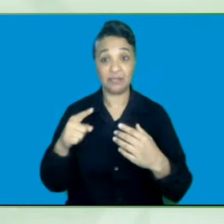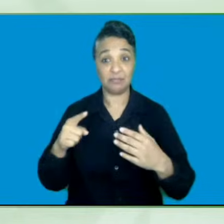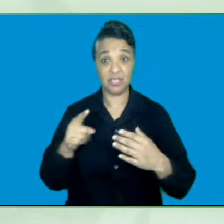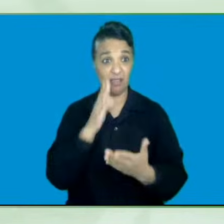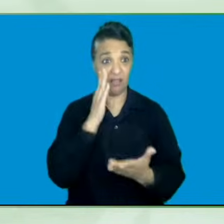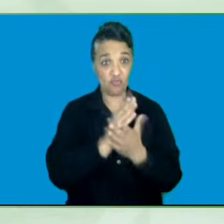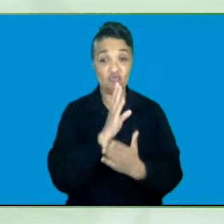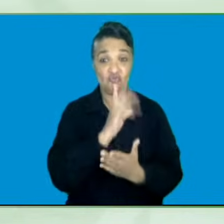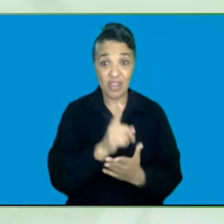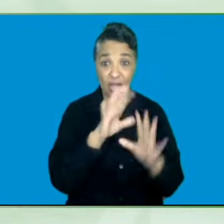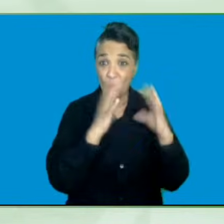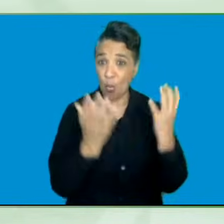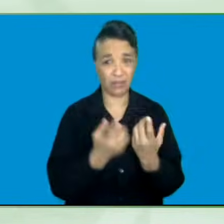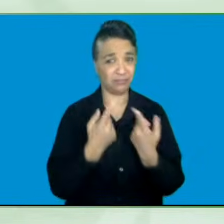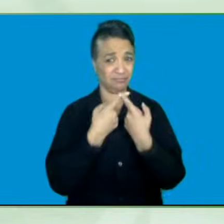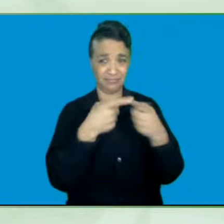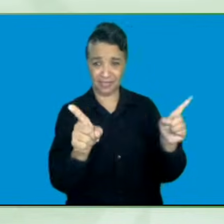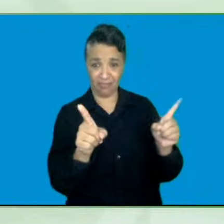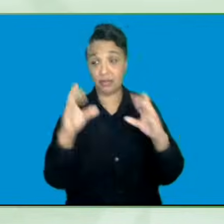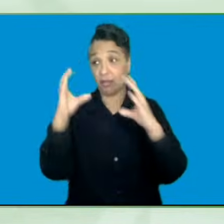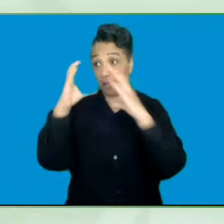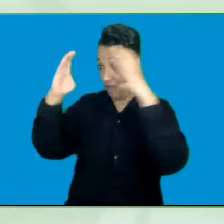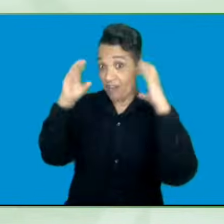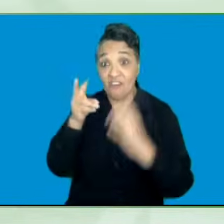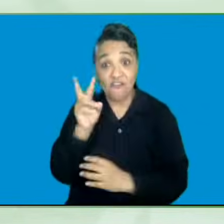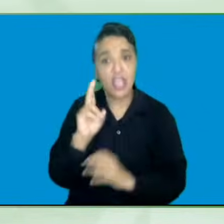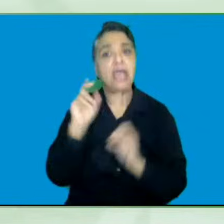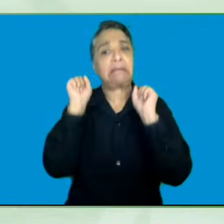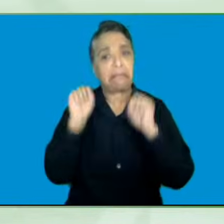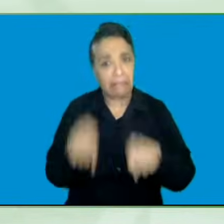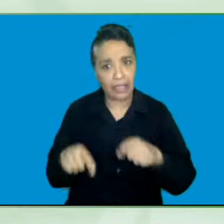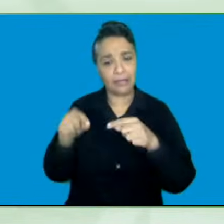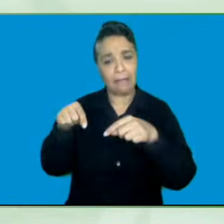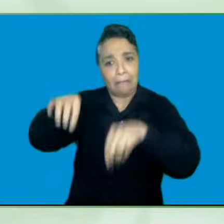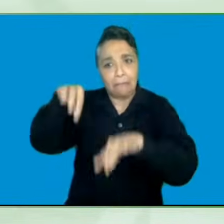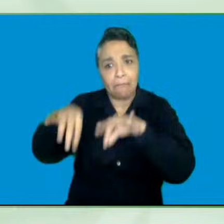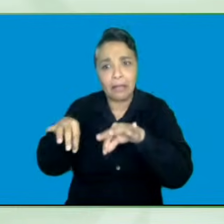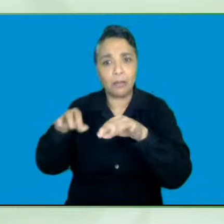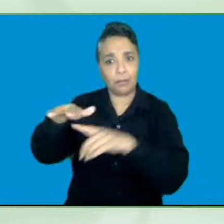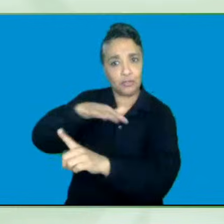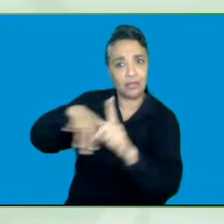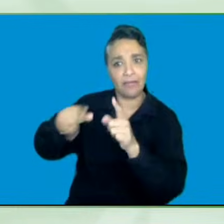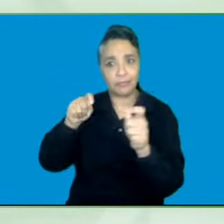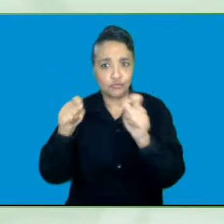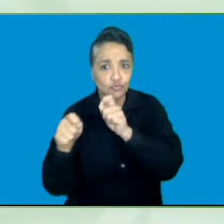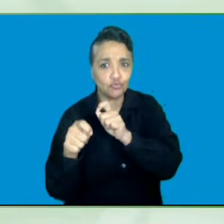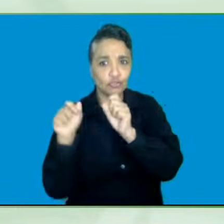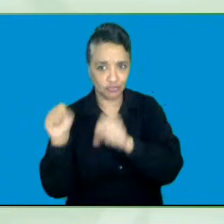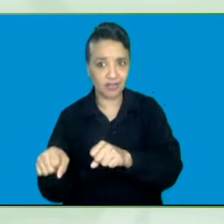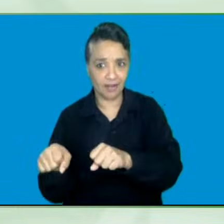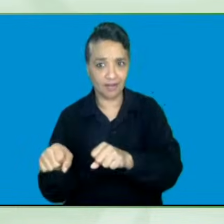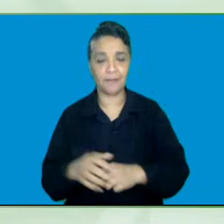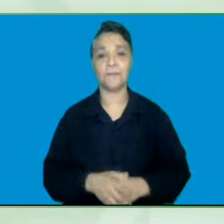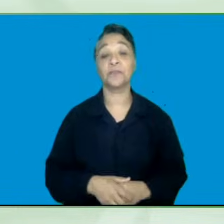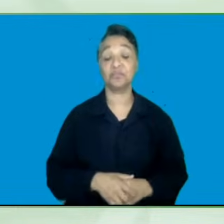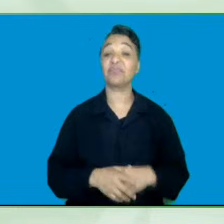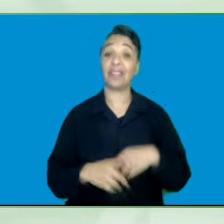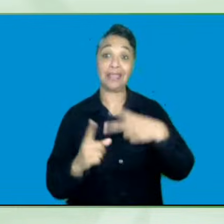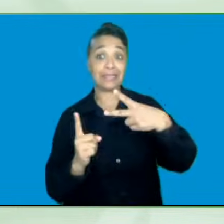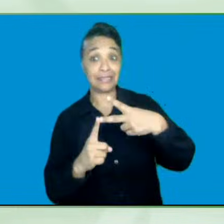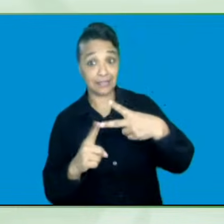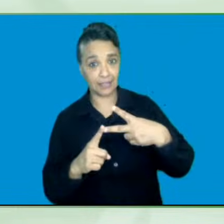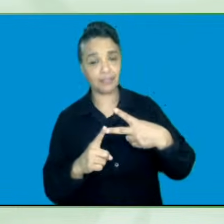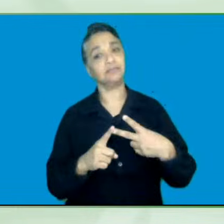but virtual reality opens up that possibility. The other advantage of virtual reality, which I think is